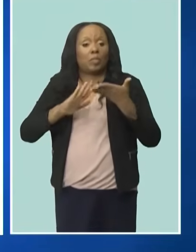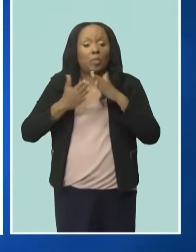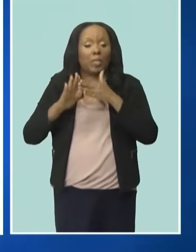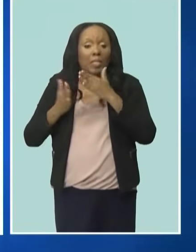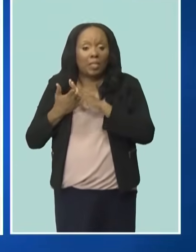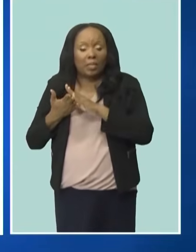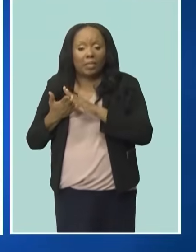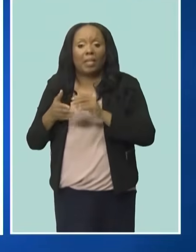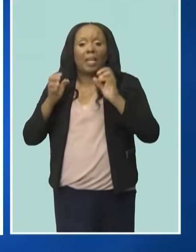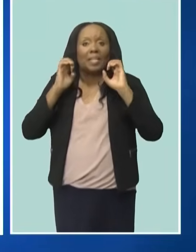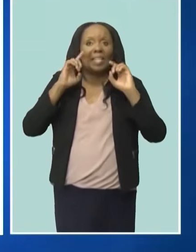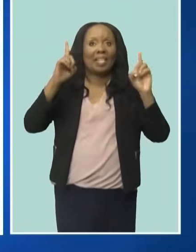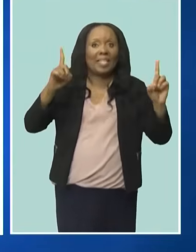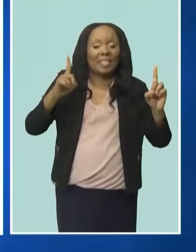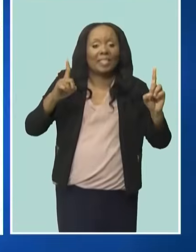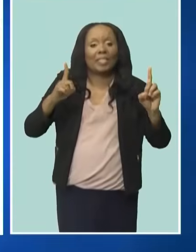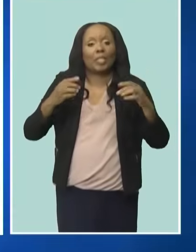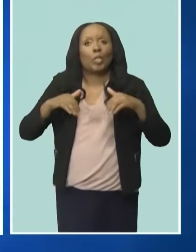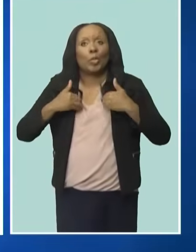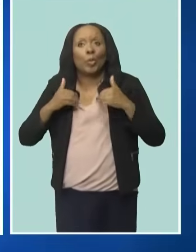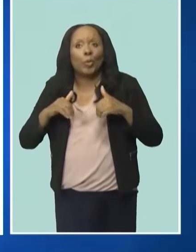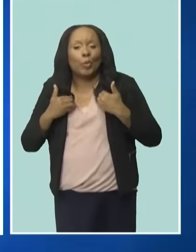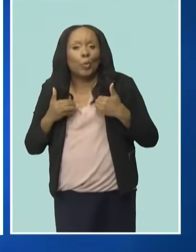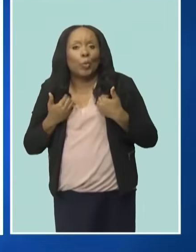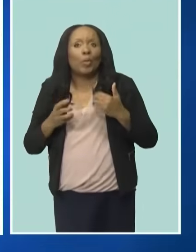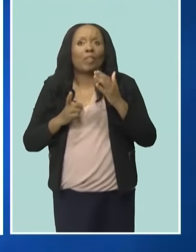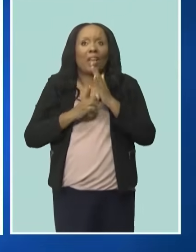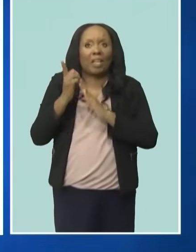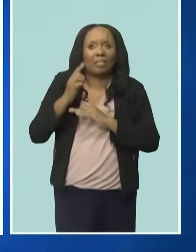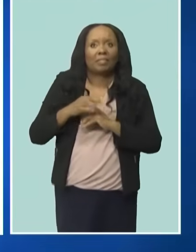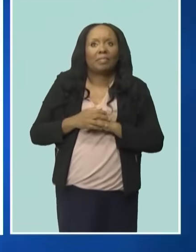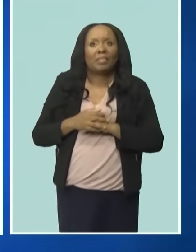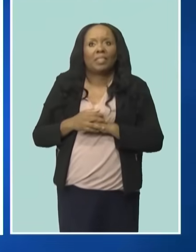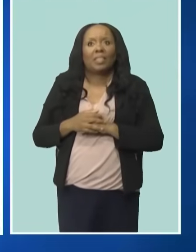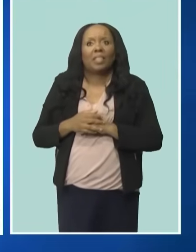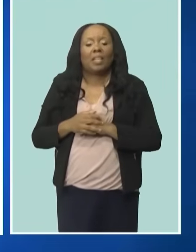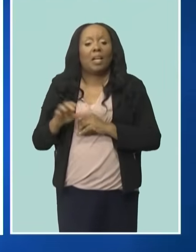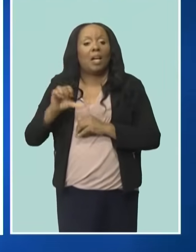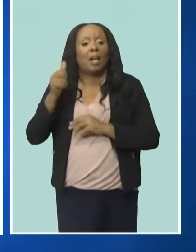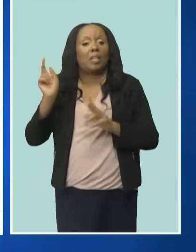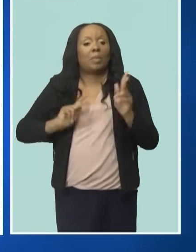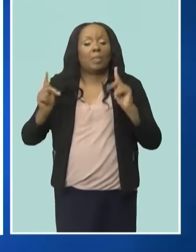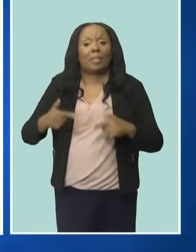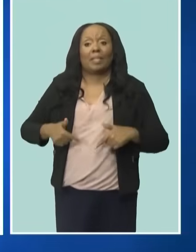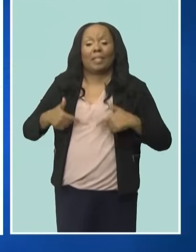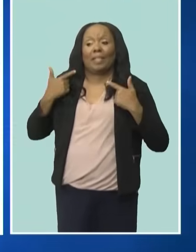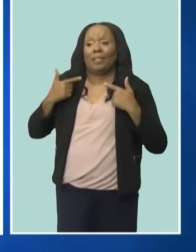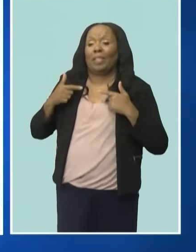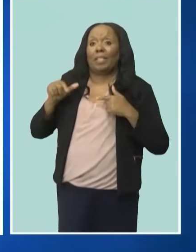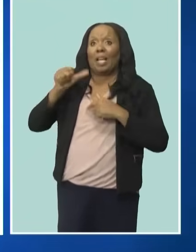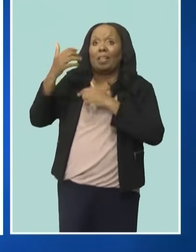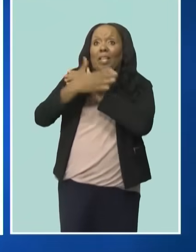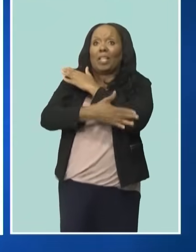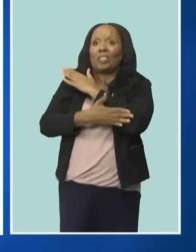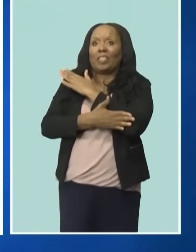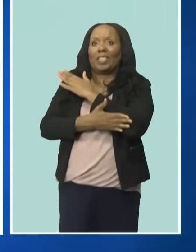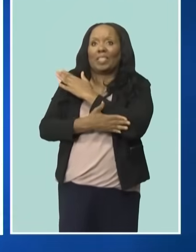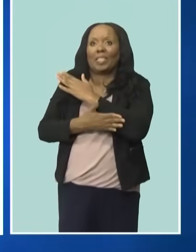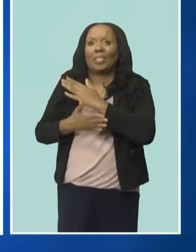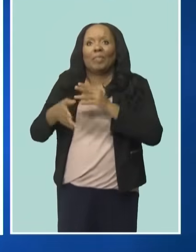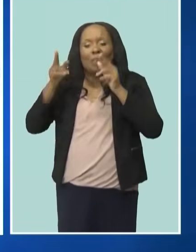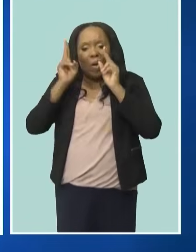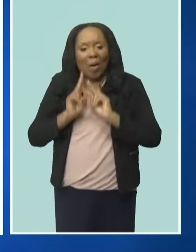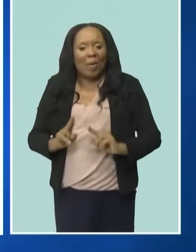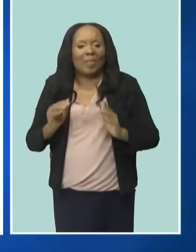and national development. 3 persons living in the diaspora have also been honored. President Dame Sandra